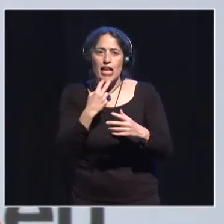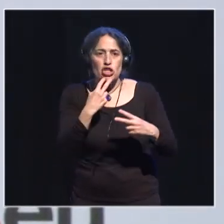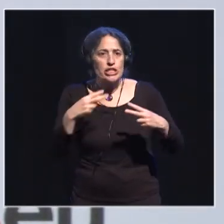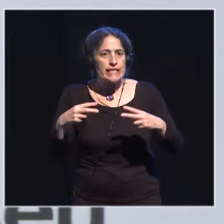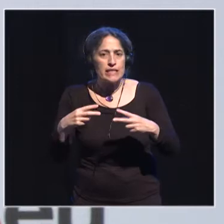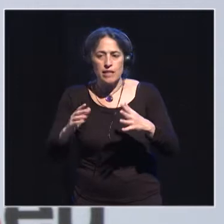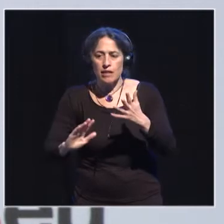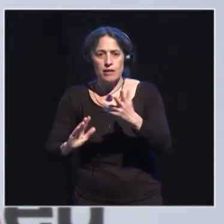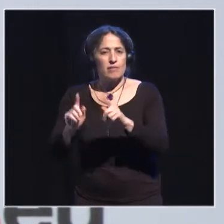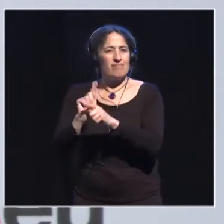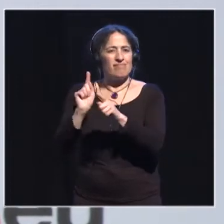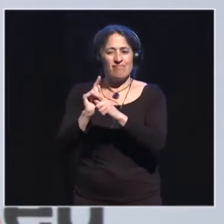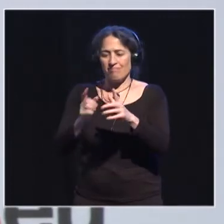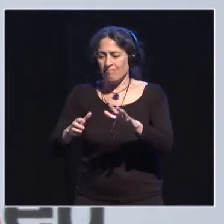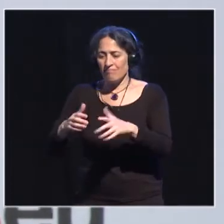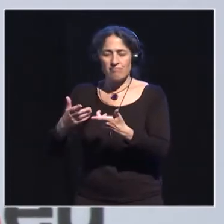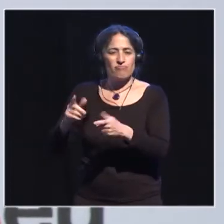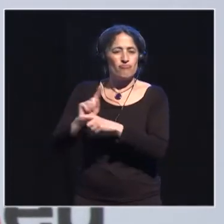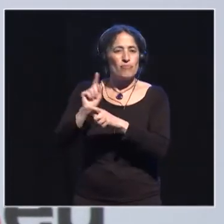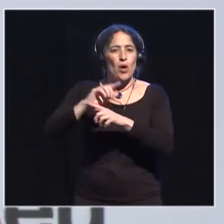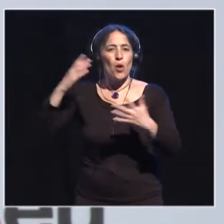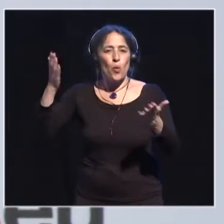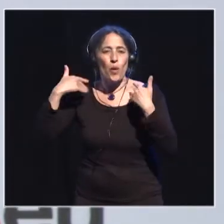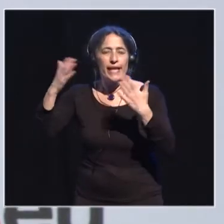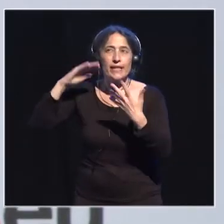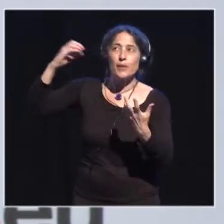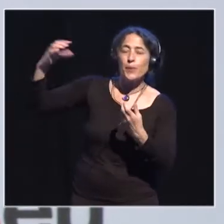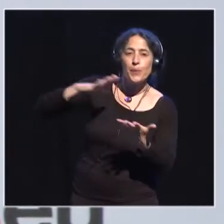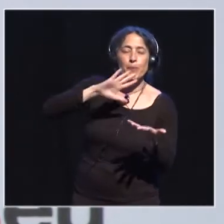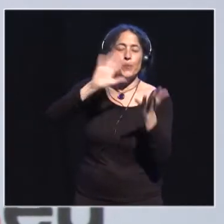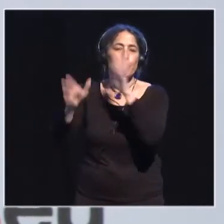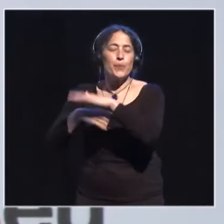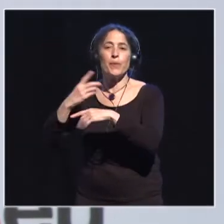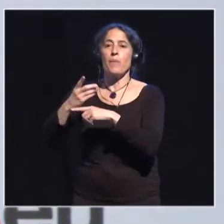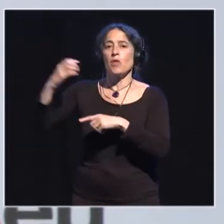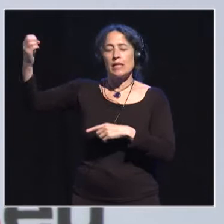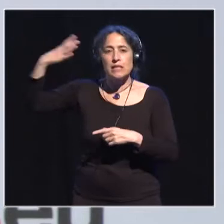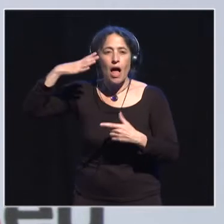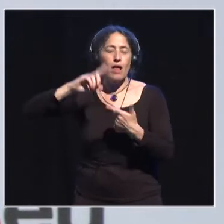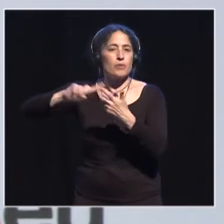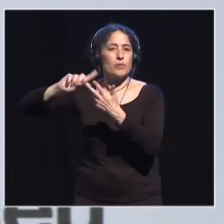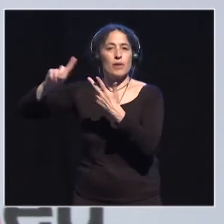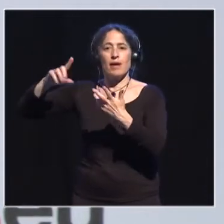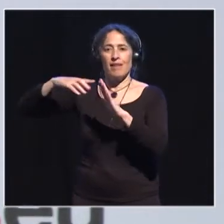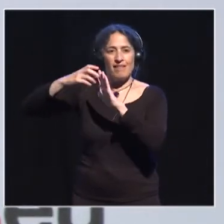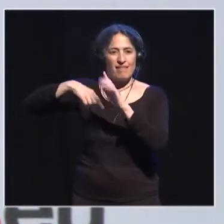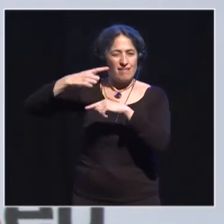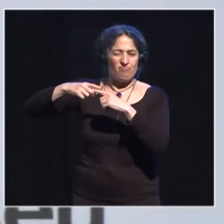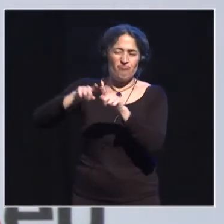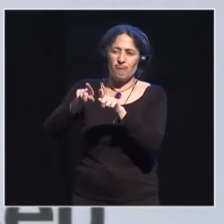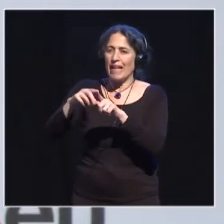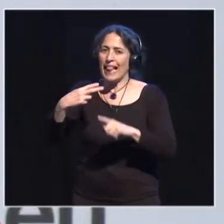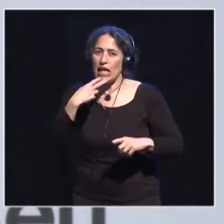Now, and what we do is we connect the sensors to provide information that allows a better management of electricity